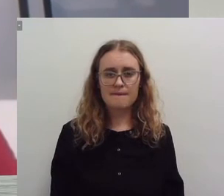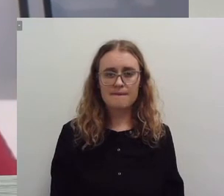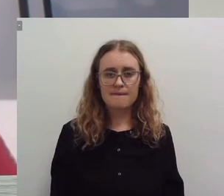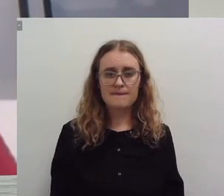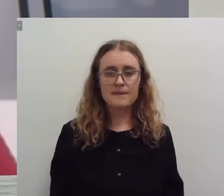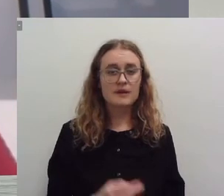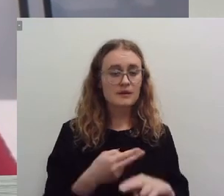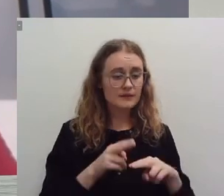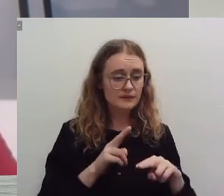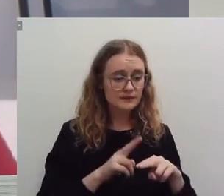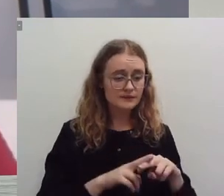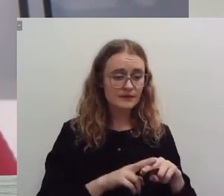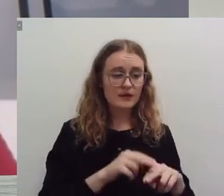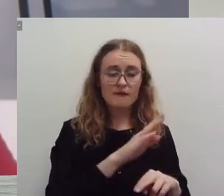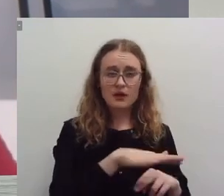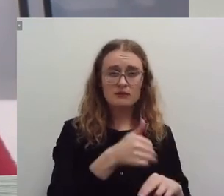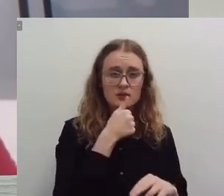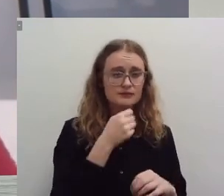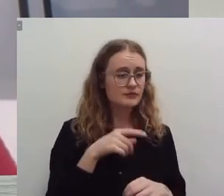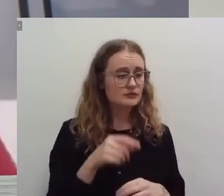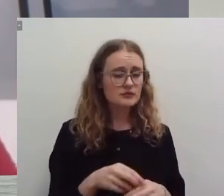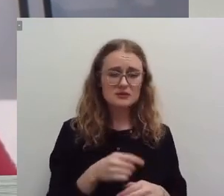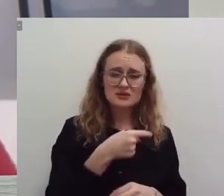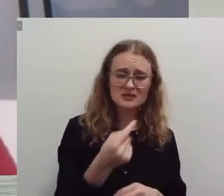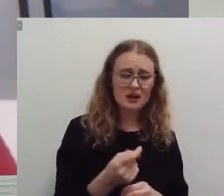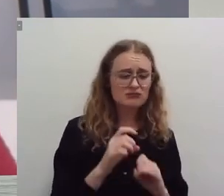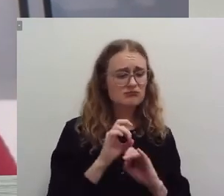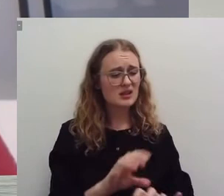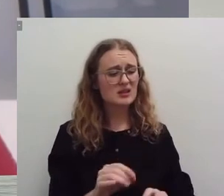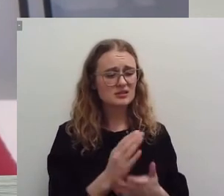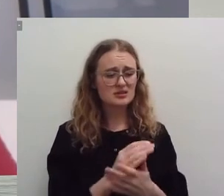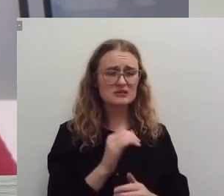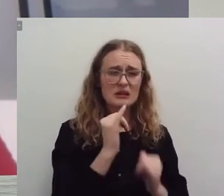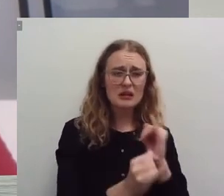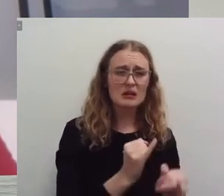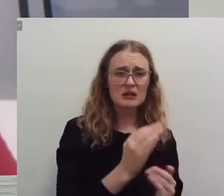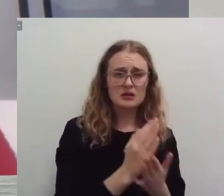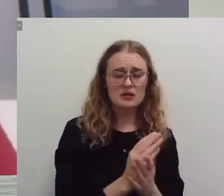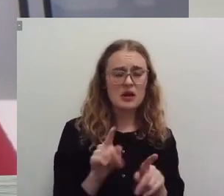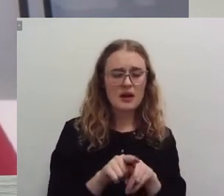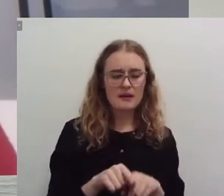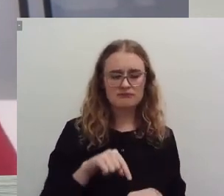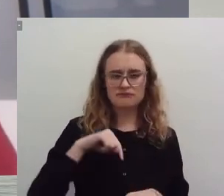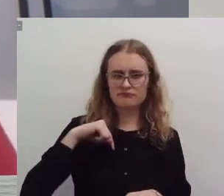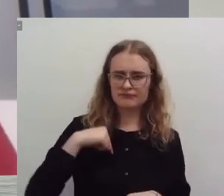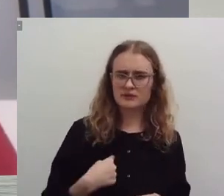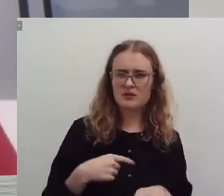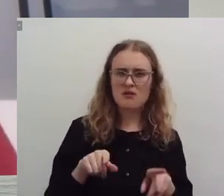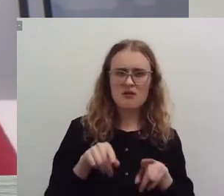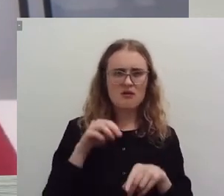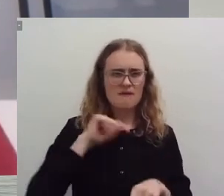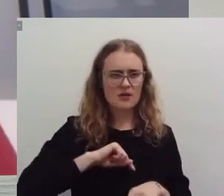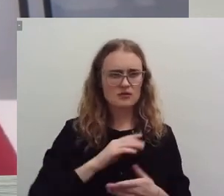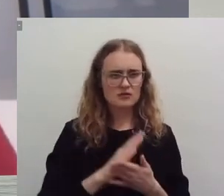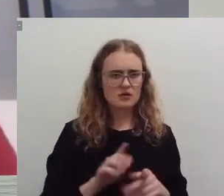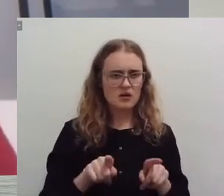these negative things that they live with, that they are not it, that there's so much more than that. And what we need for